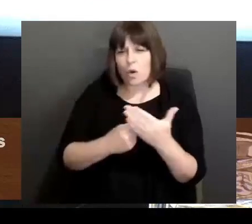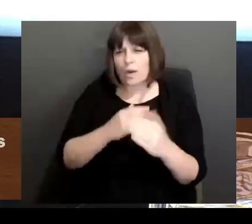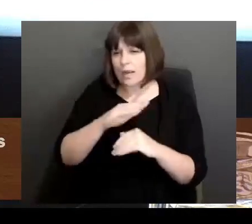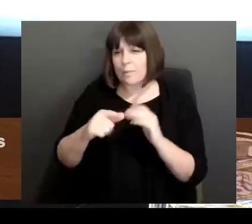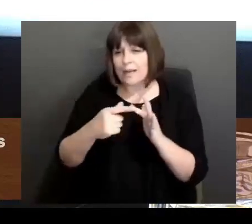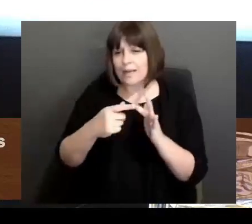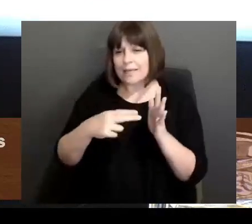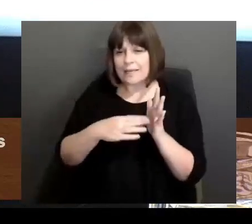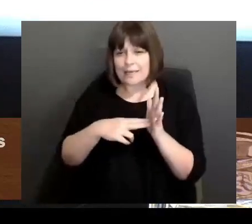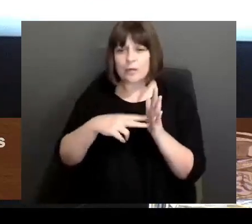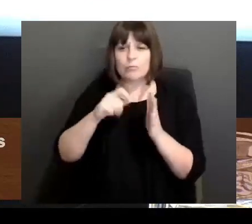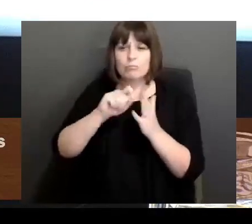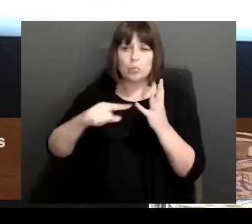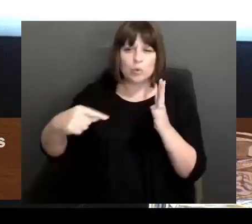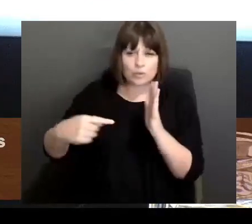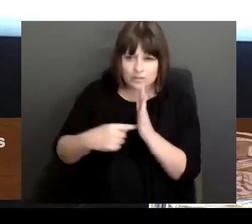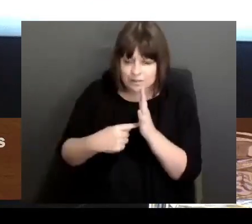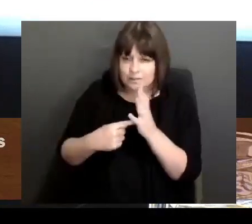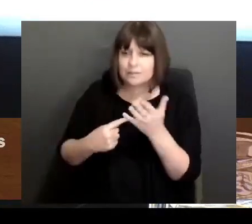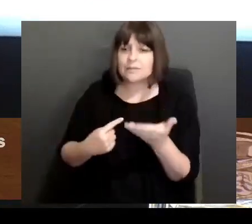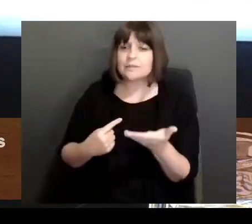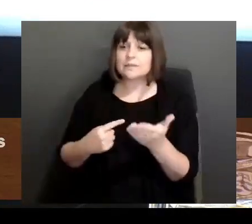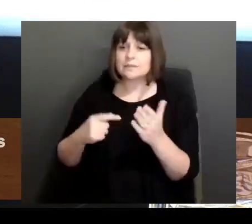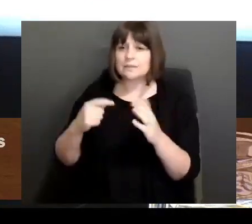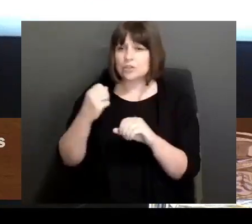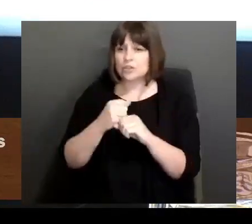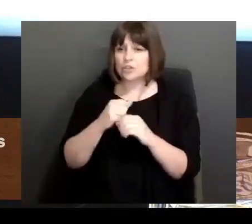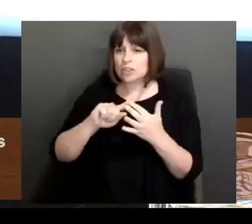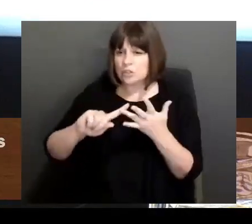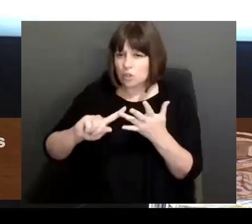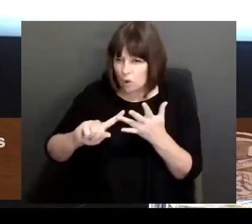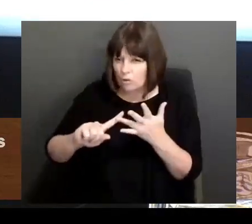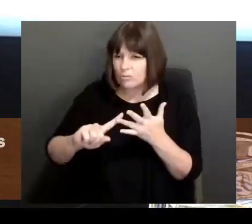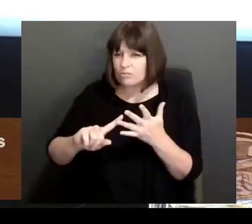but the VicGrid